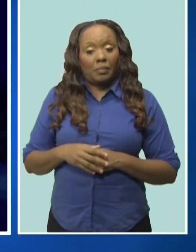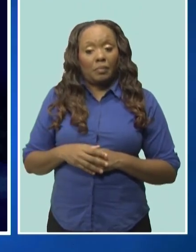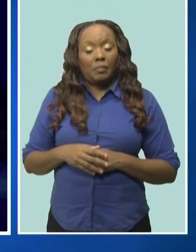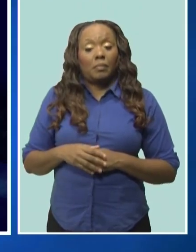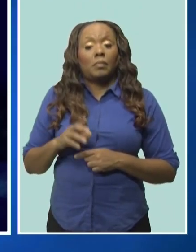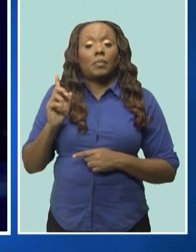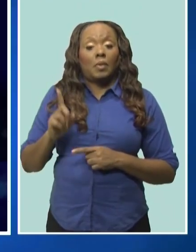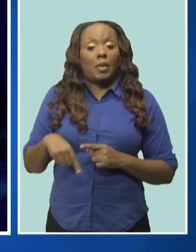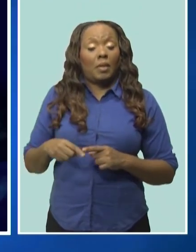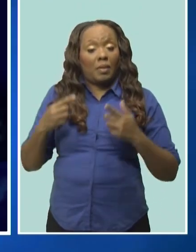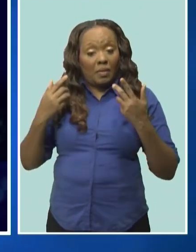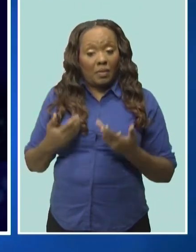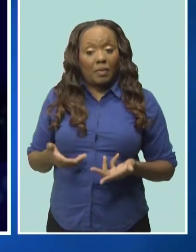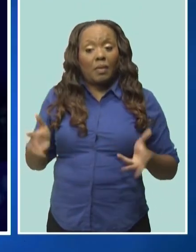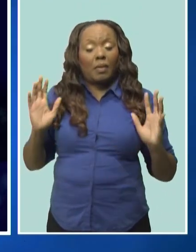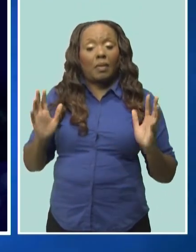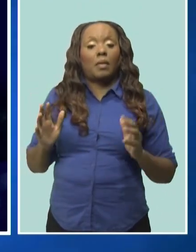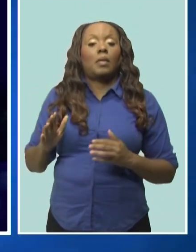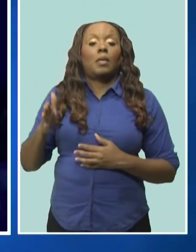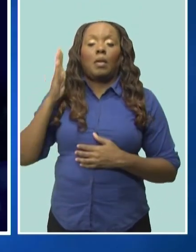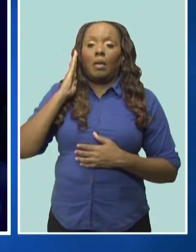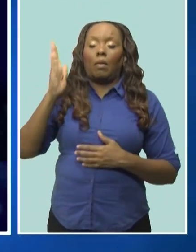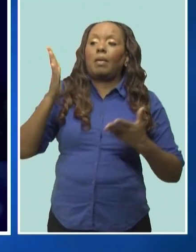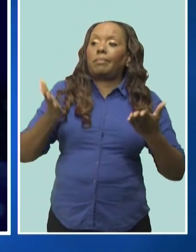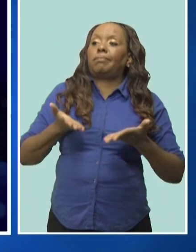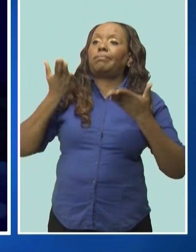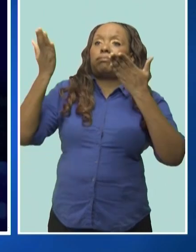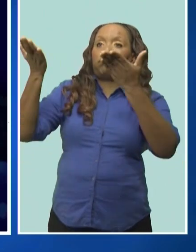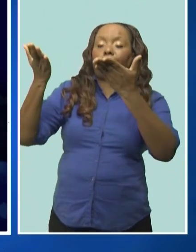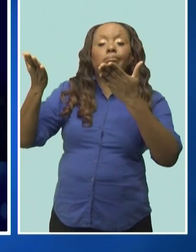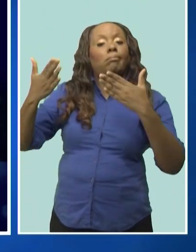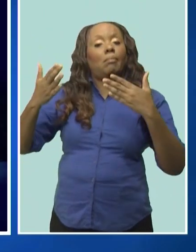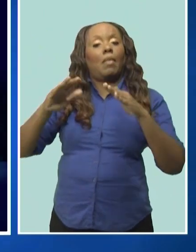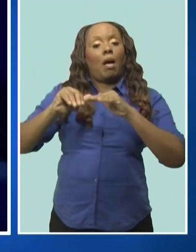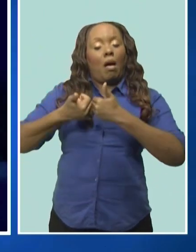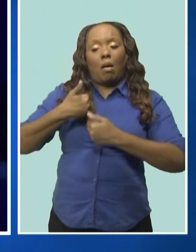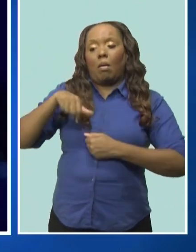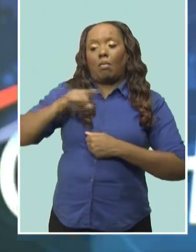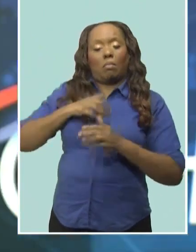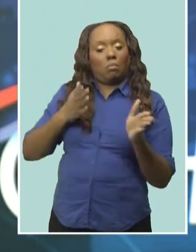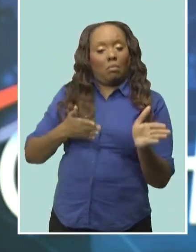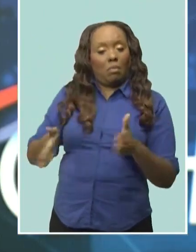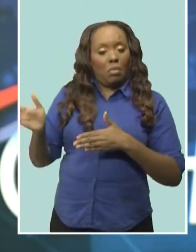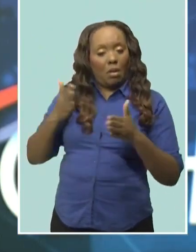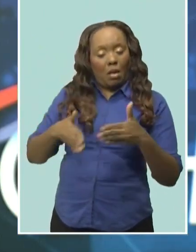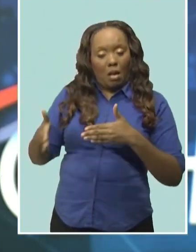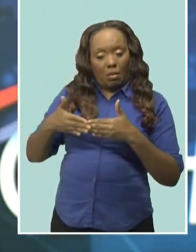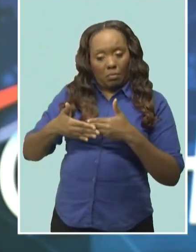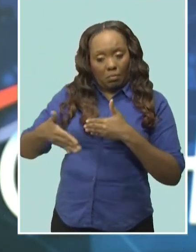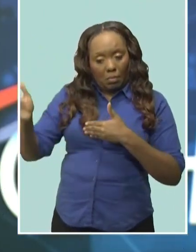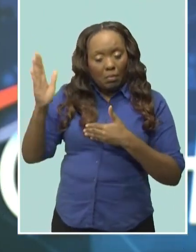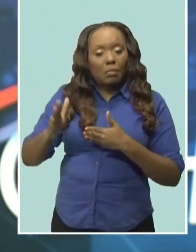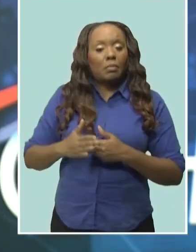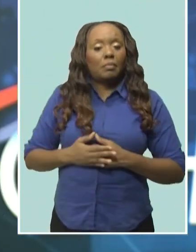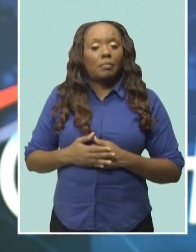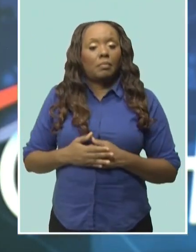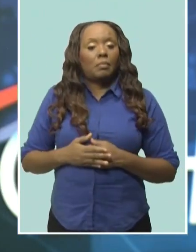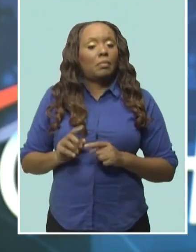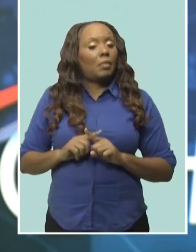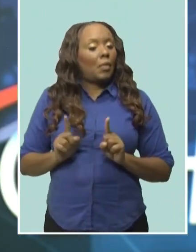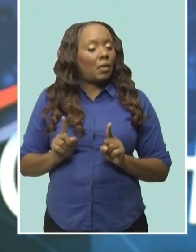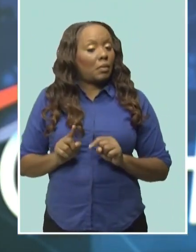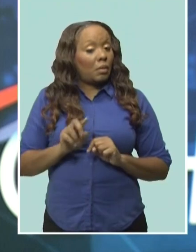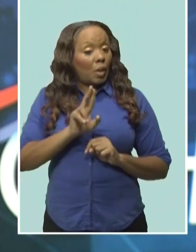which we will lay out how we plan to move forward with this issue. However,